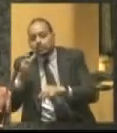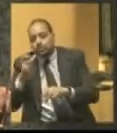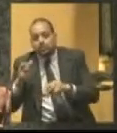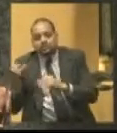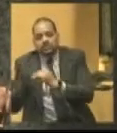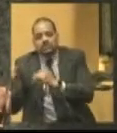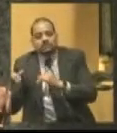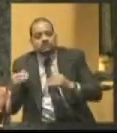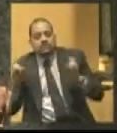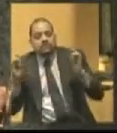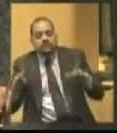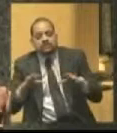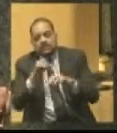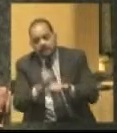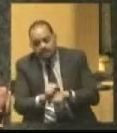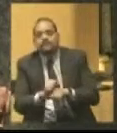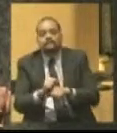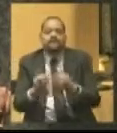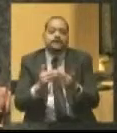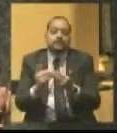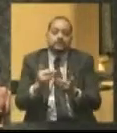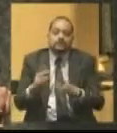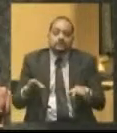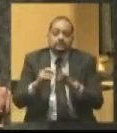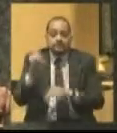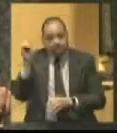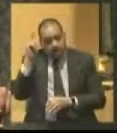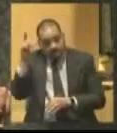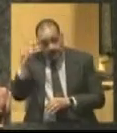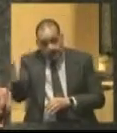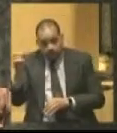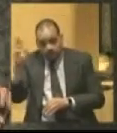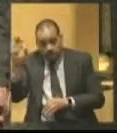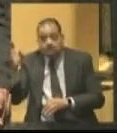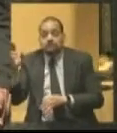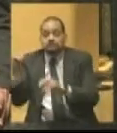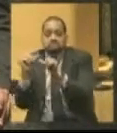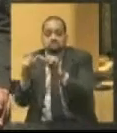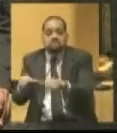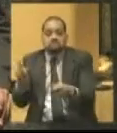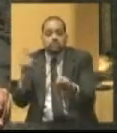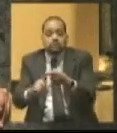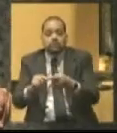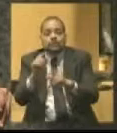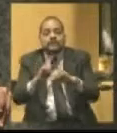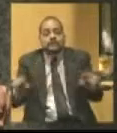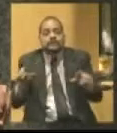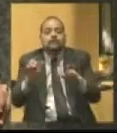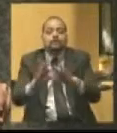of Lincoln's temperamental conservatism, sustained him and his fellow Republicans through the great liberal revolution we call the Civil